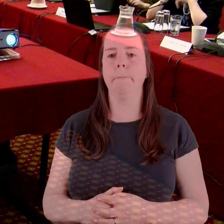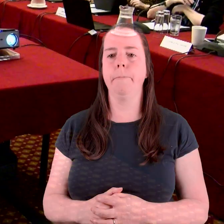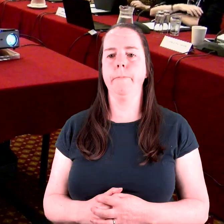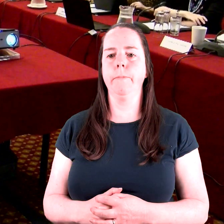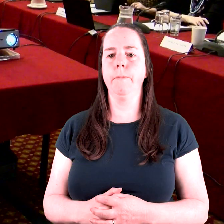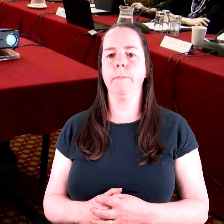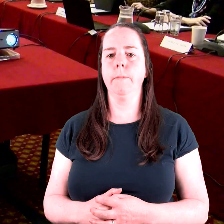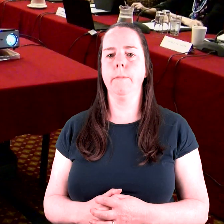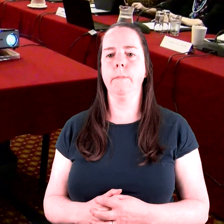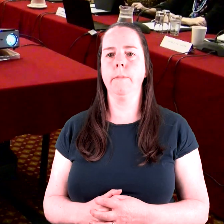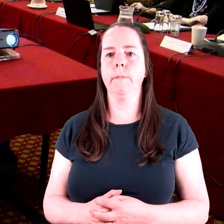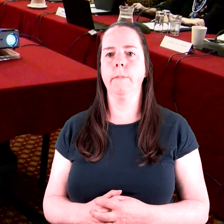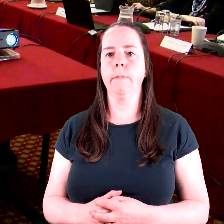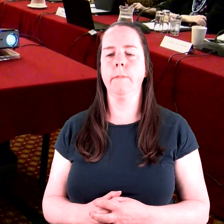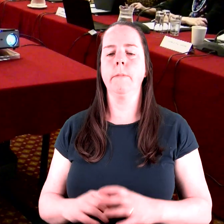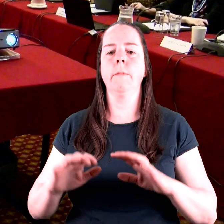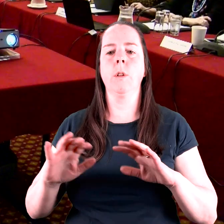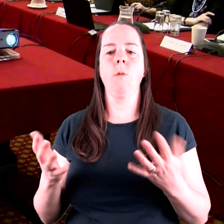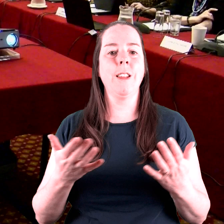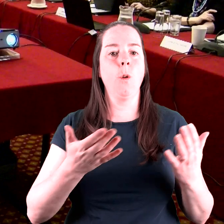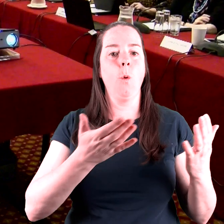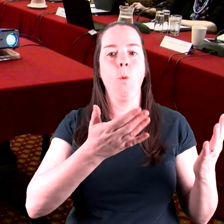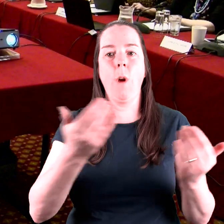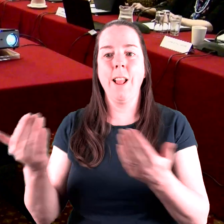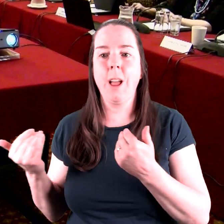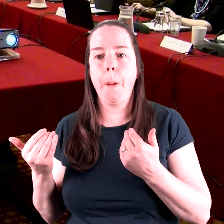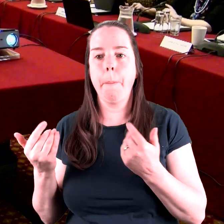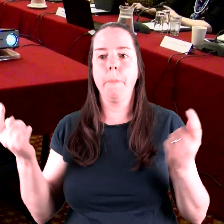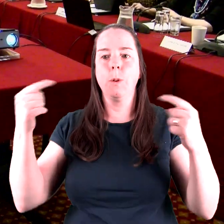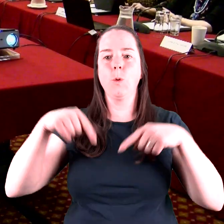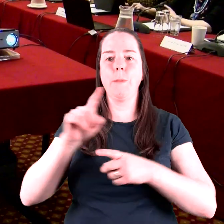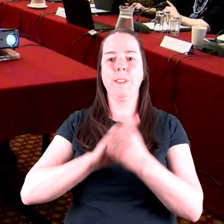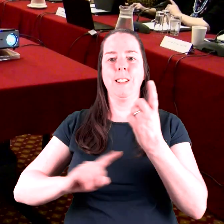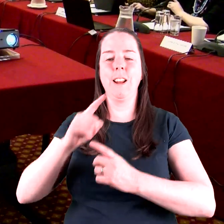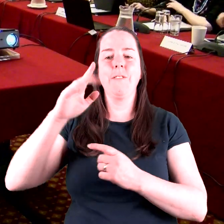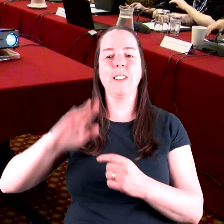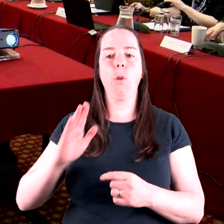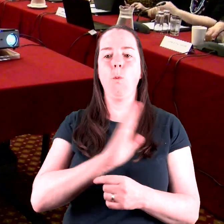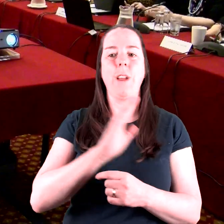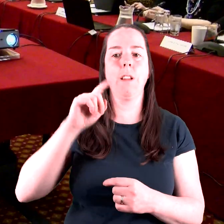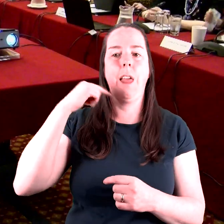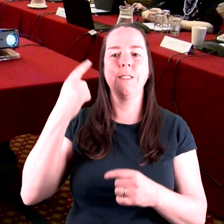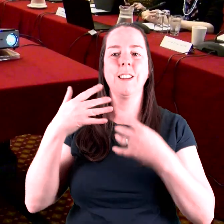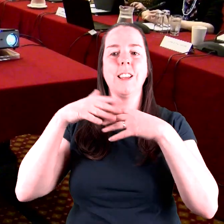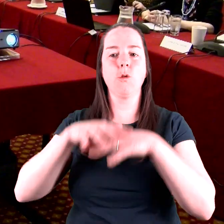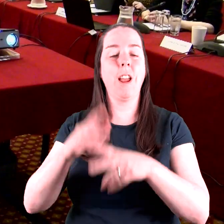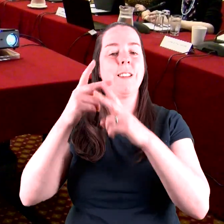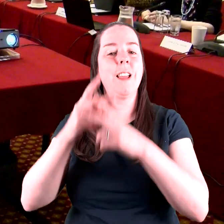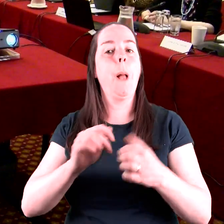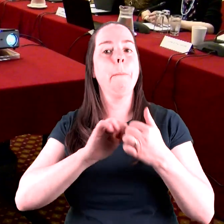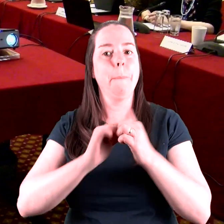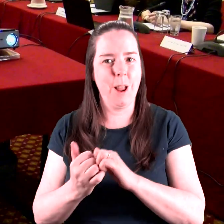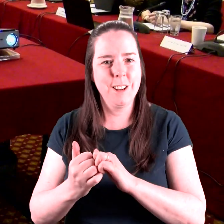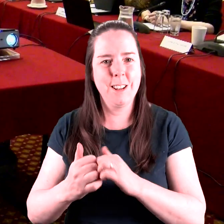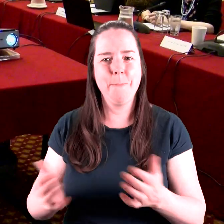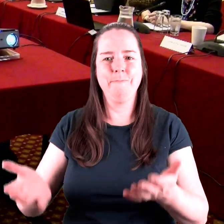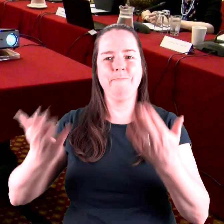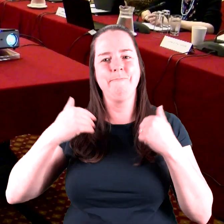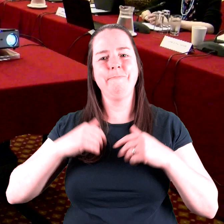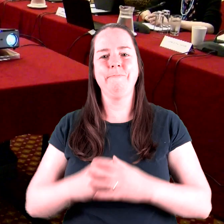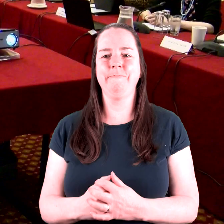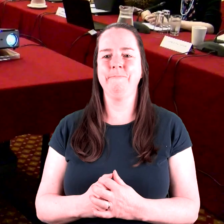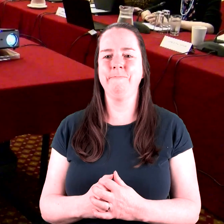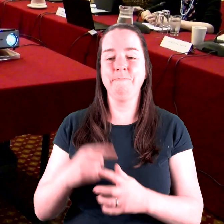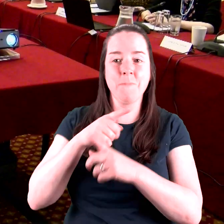now, if that's okay. Right, so welcome everybody to the meeting of the South West London Integrated Care